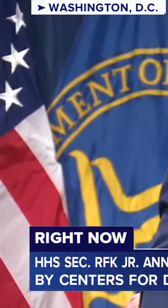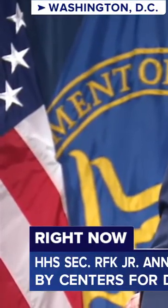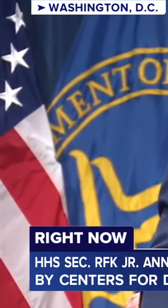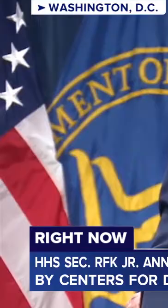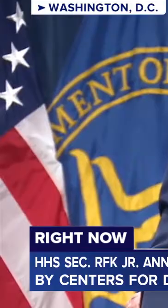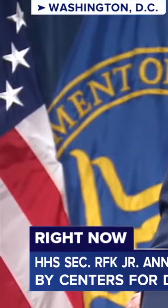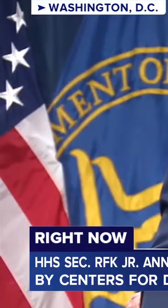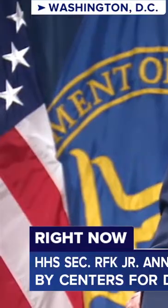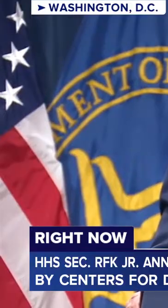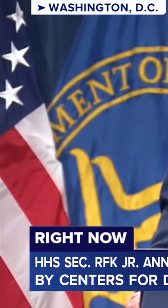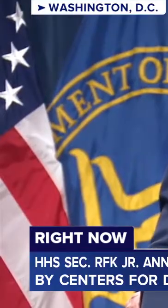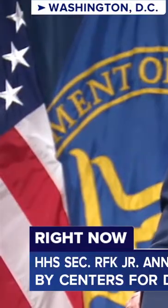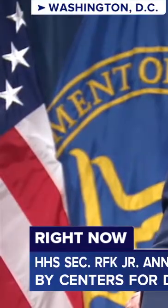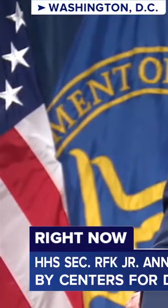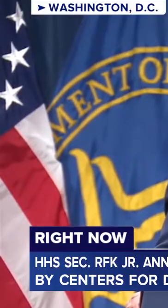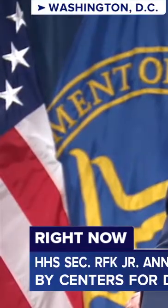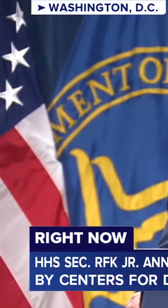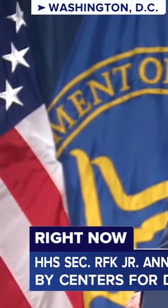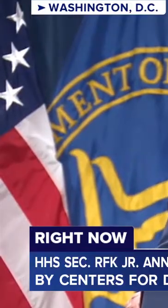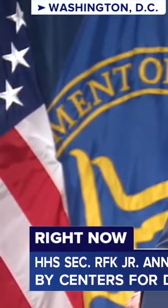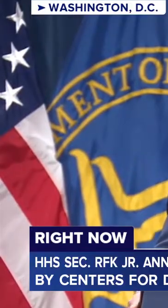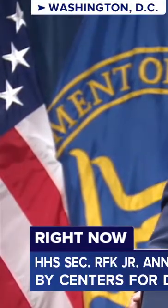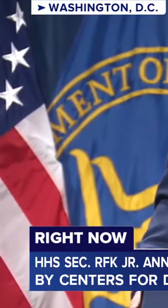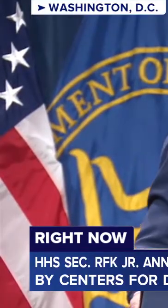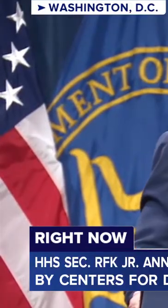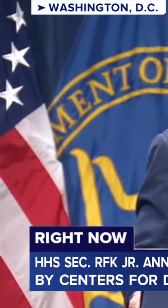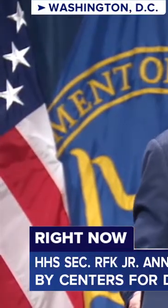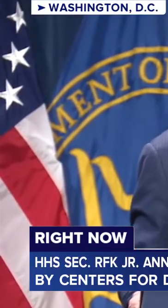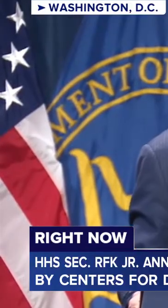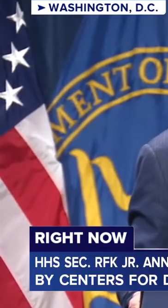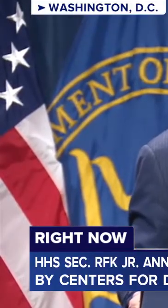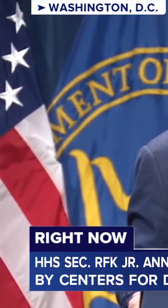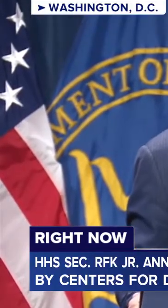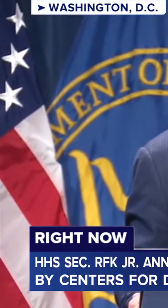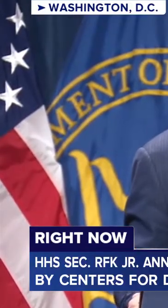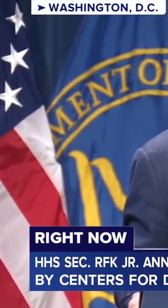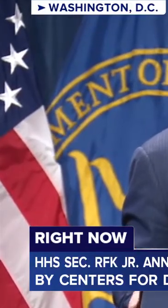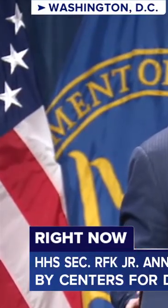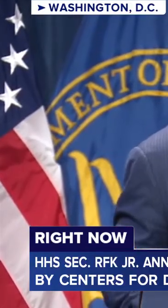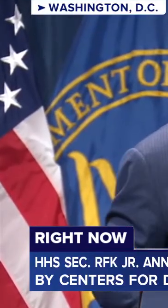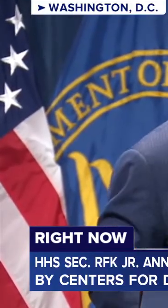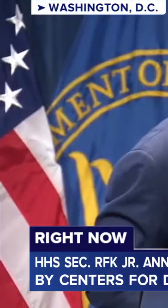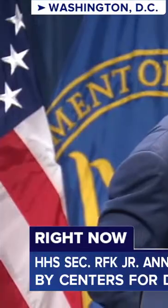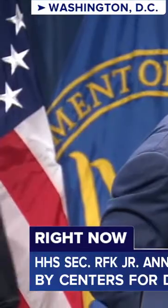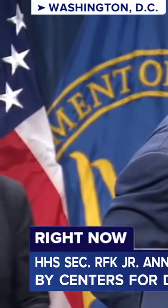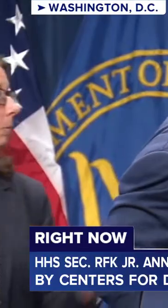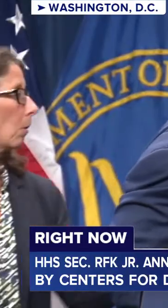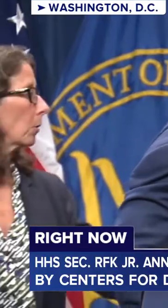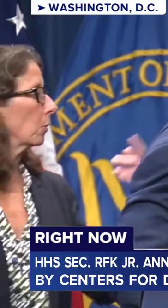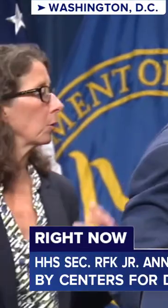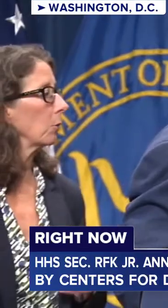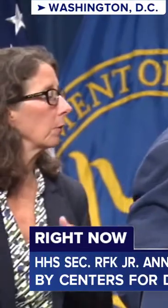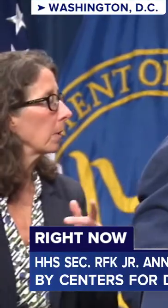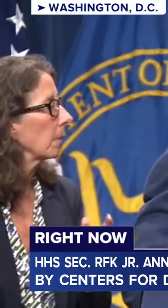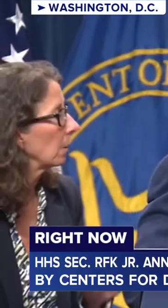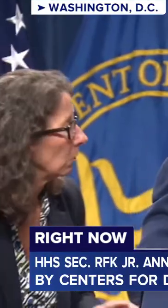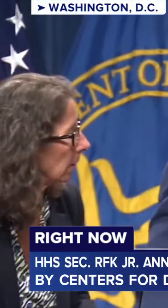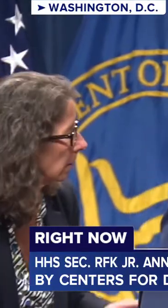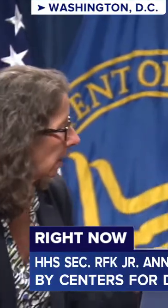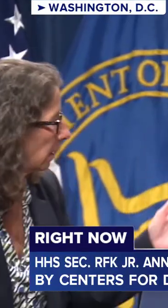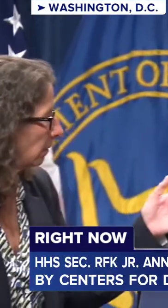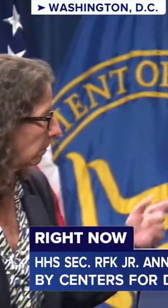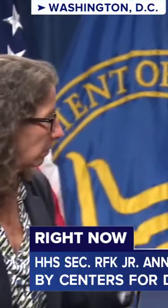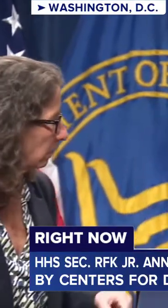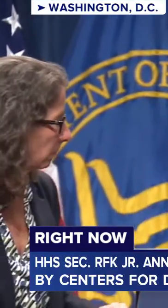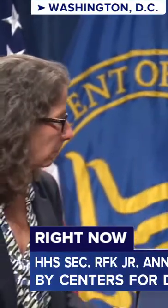are part of an epidemic, and that's too many. And that is what we need to redress. Walter, do you have something you'd